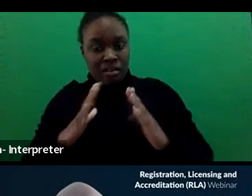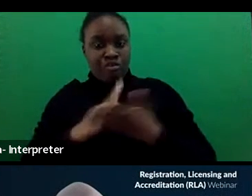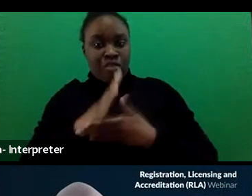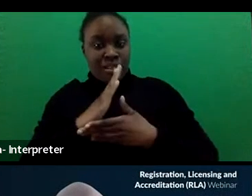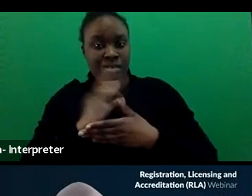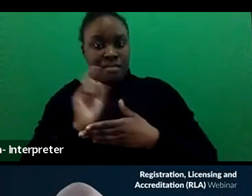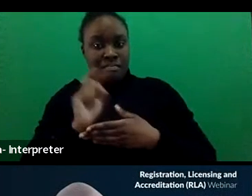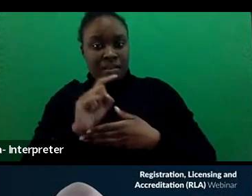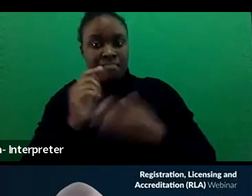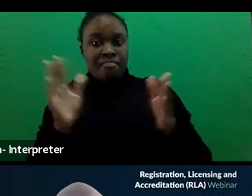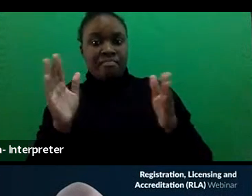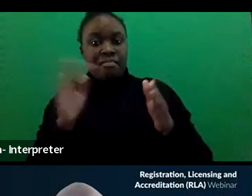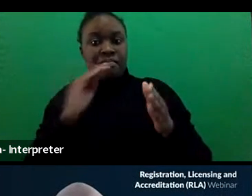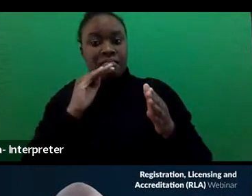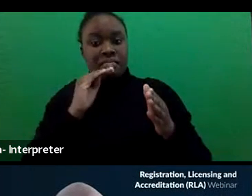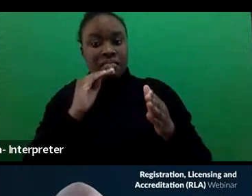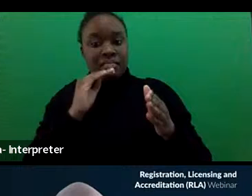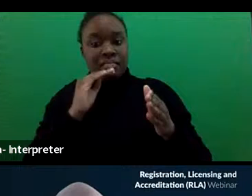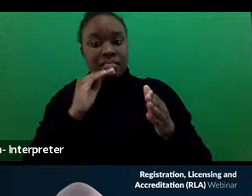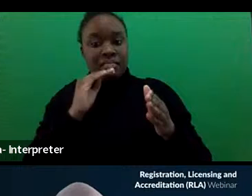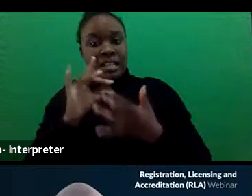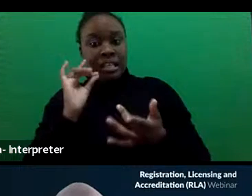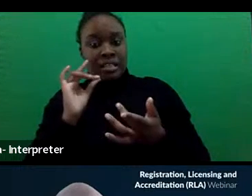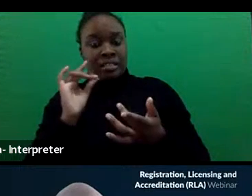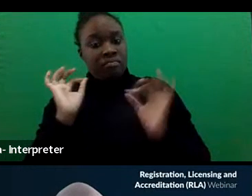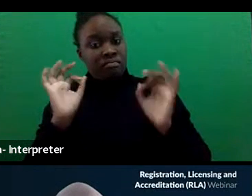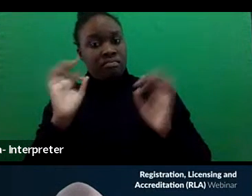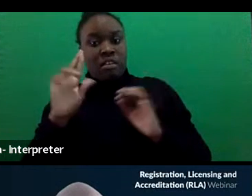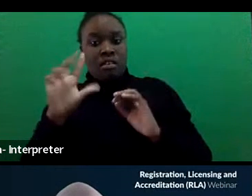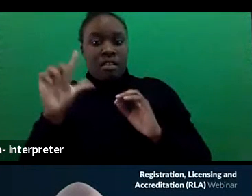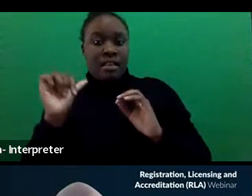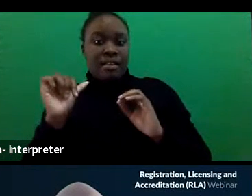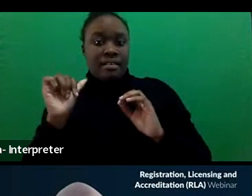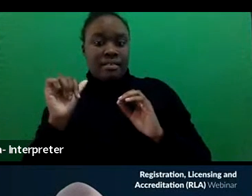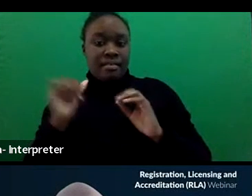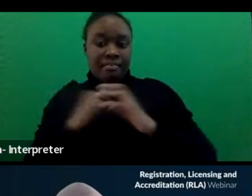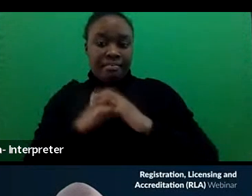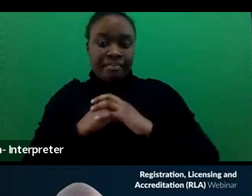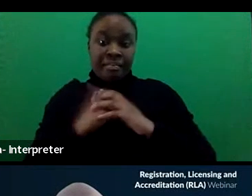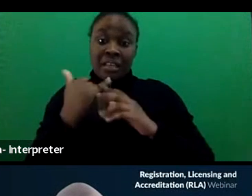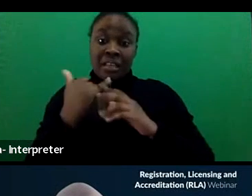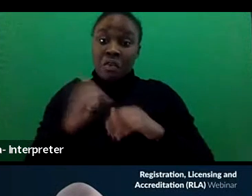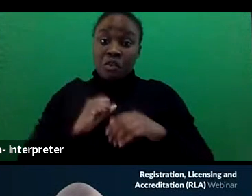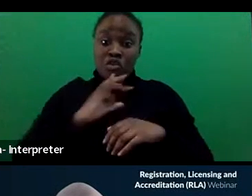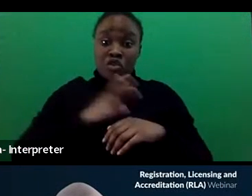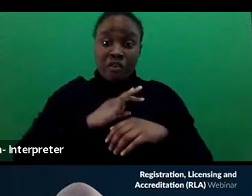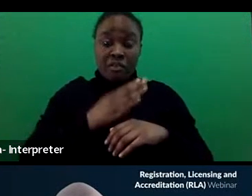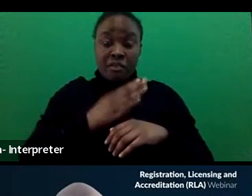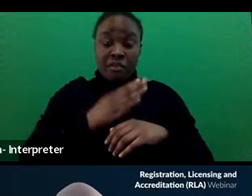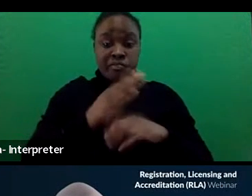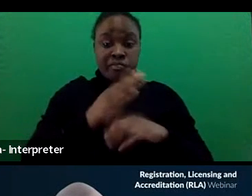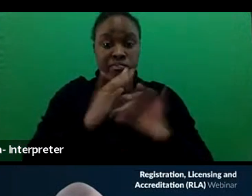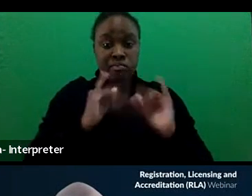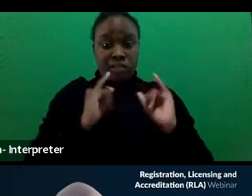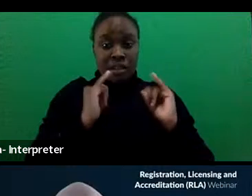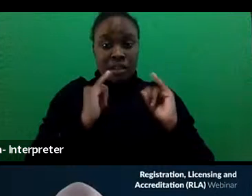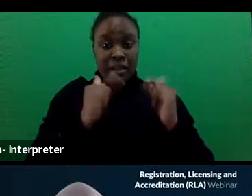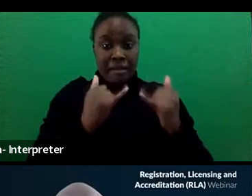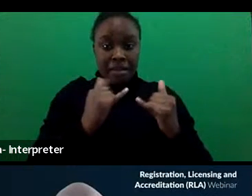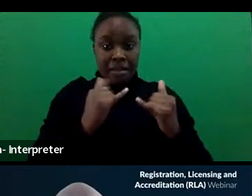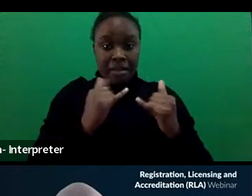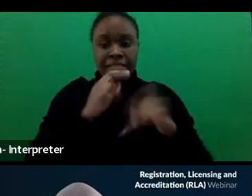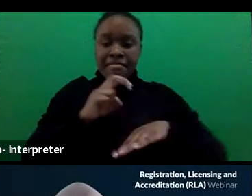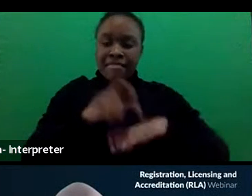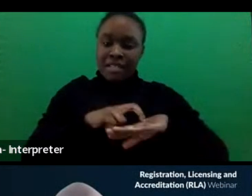select the appropriate RLA role. If you are an employee within an organization, you will need to engage